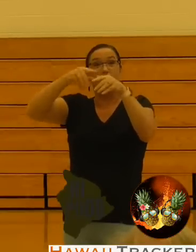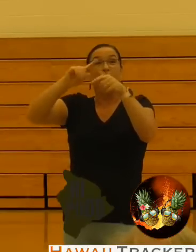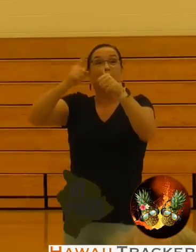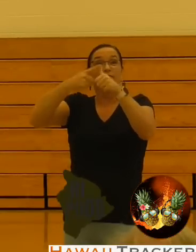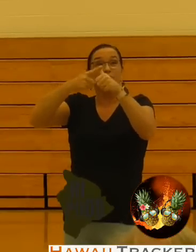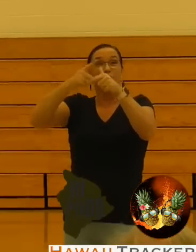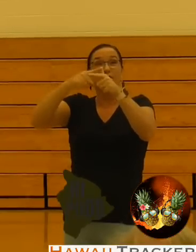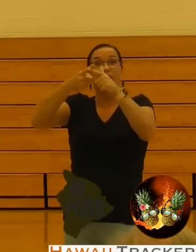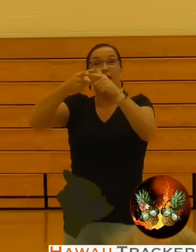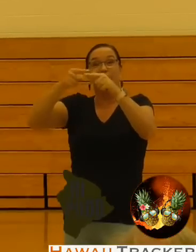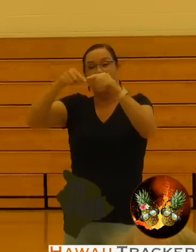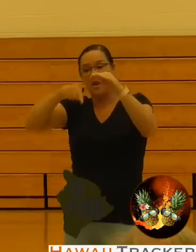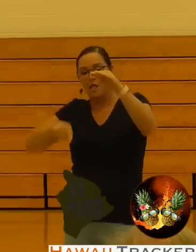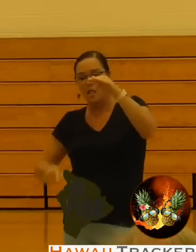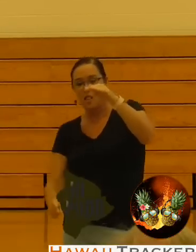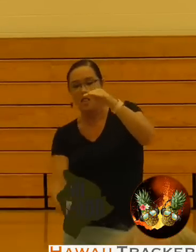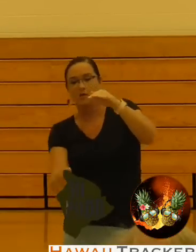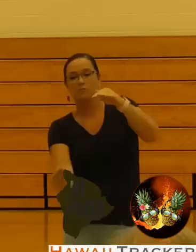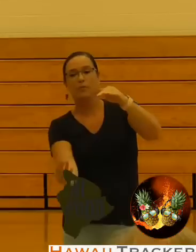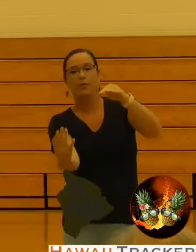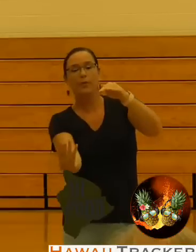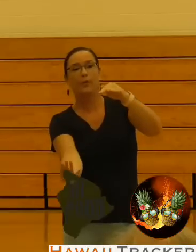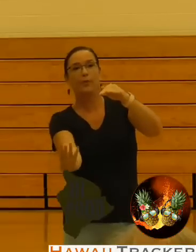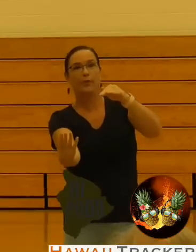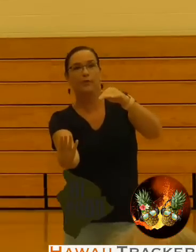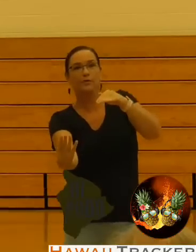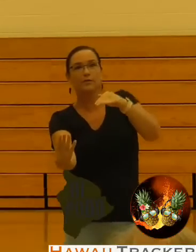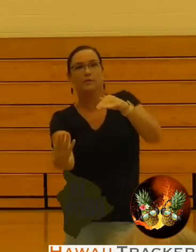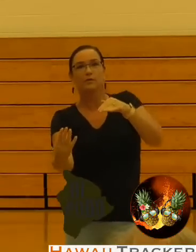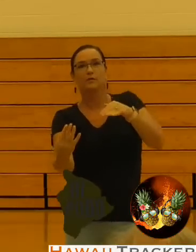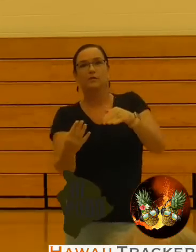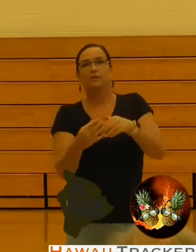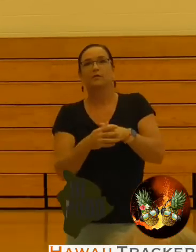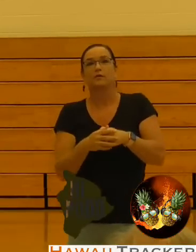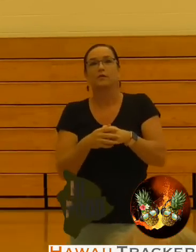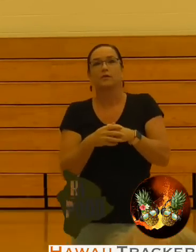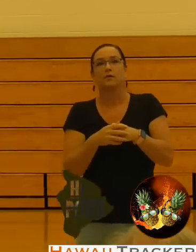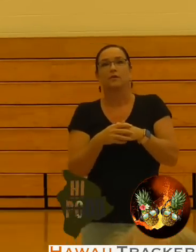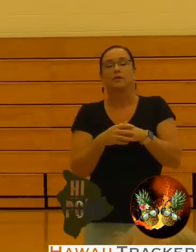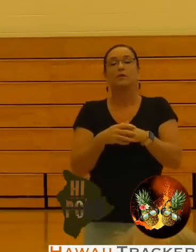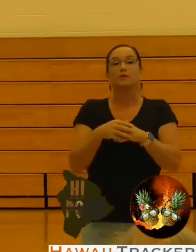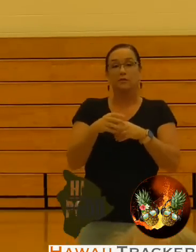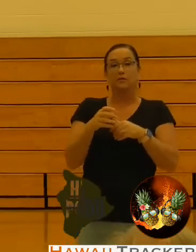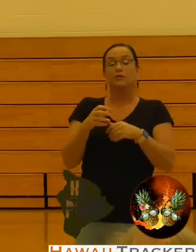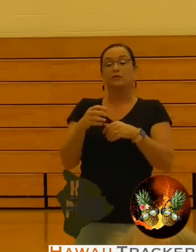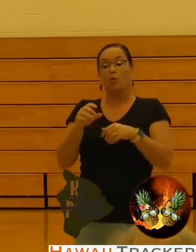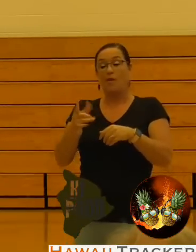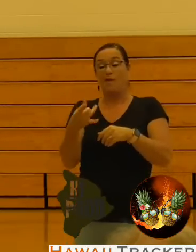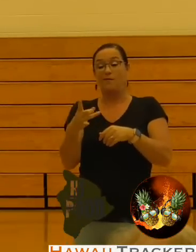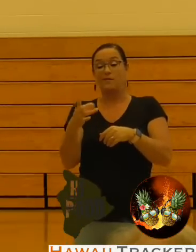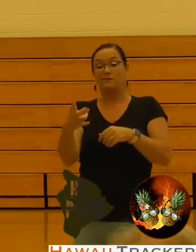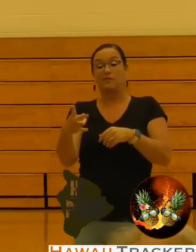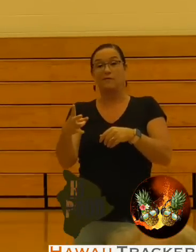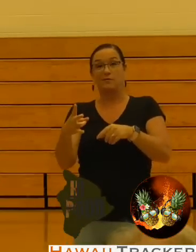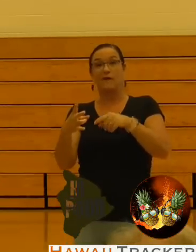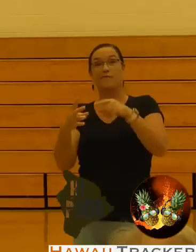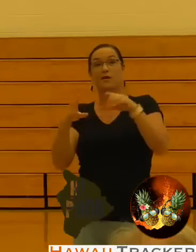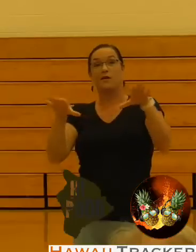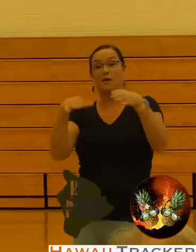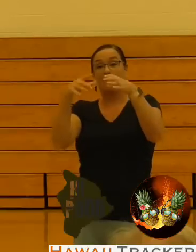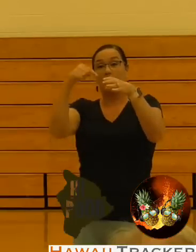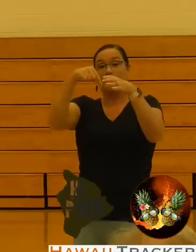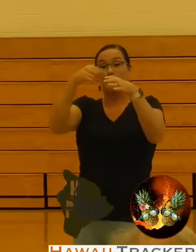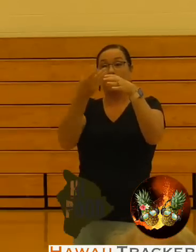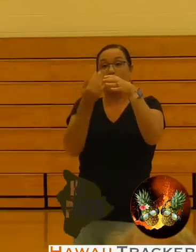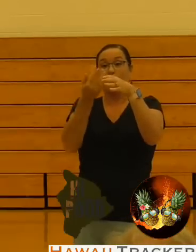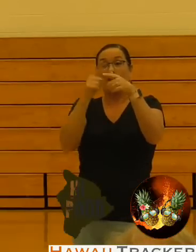we had the 1859 flow. There was a summit phase first. Then we had the 1877. Had a summit eruption and then